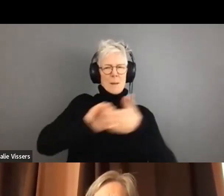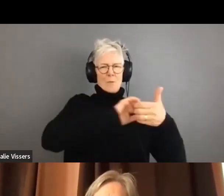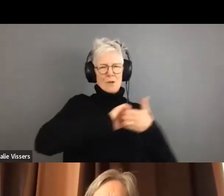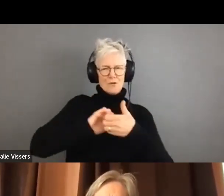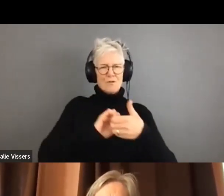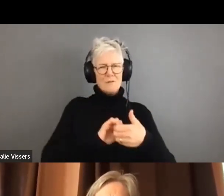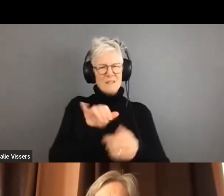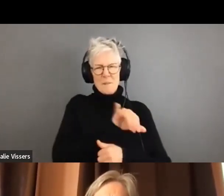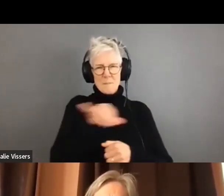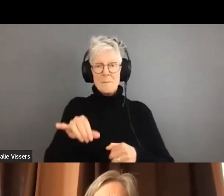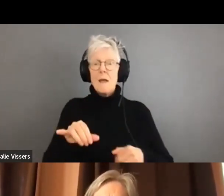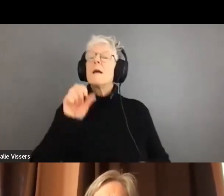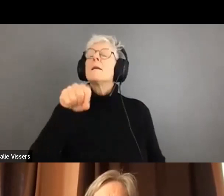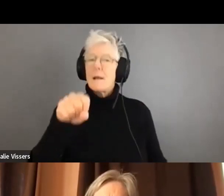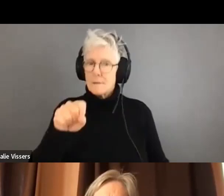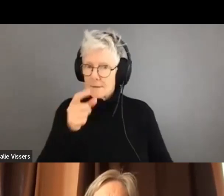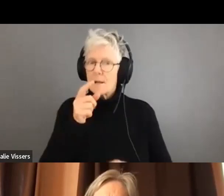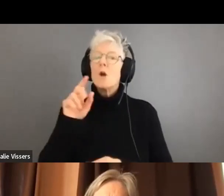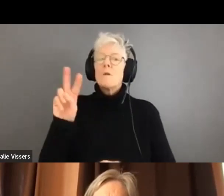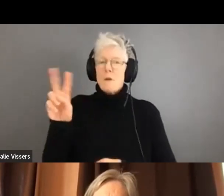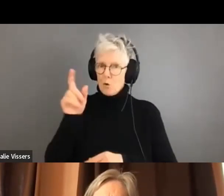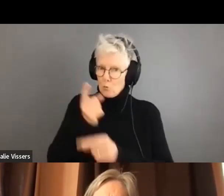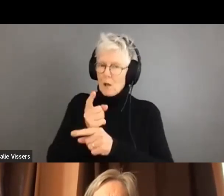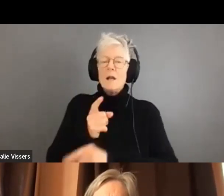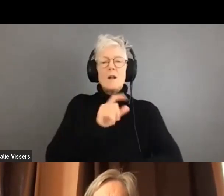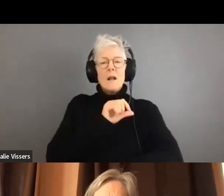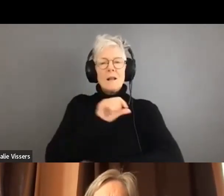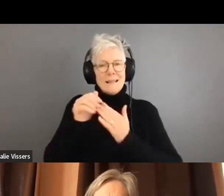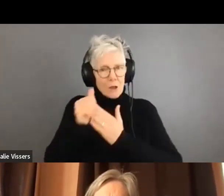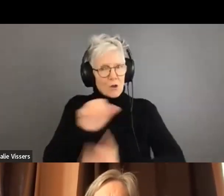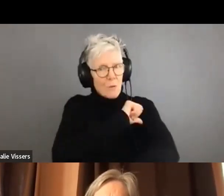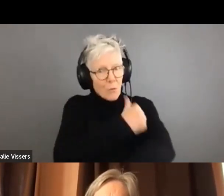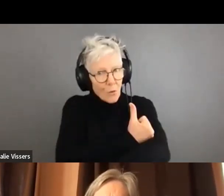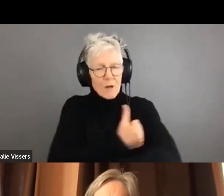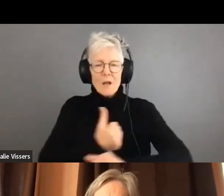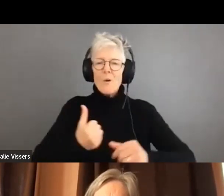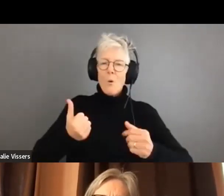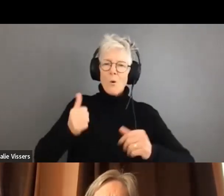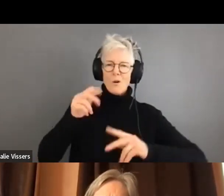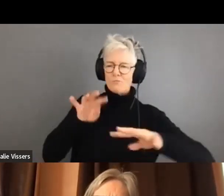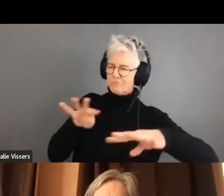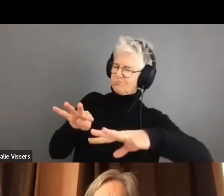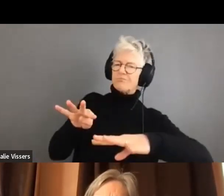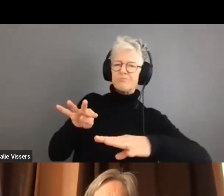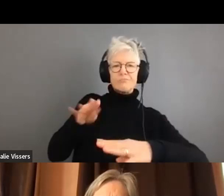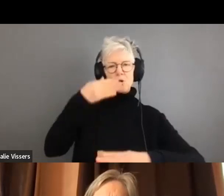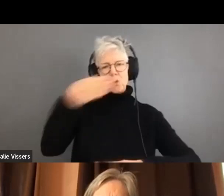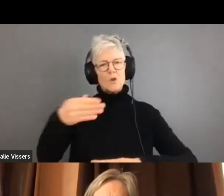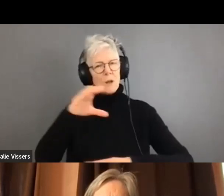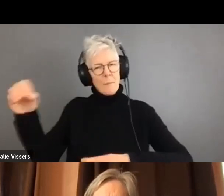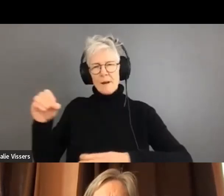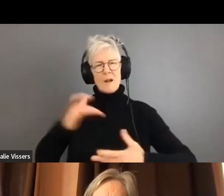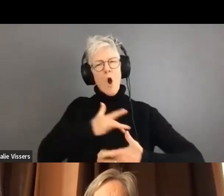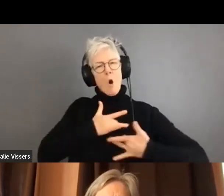Like leadership authority, and then, or being looked at as a good corporate citizen. You know what? I'm